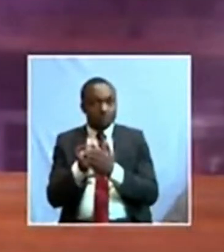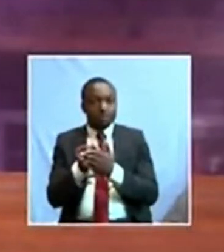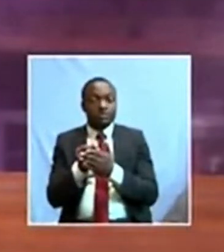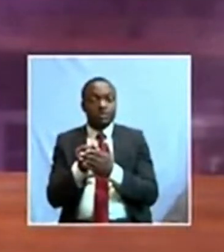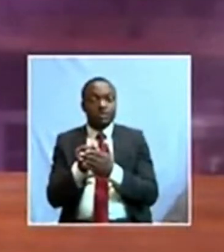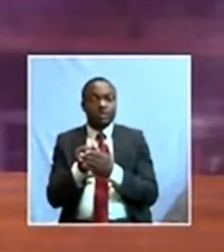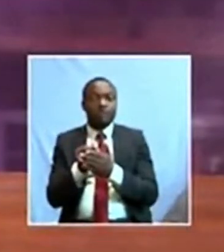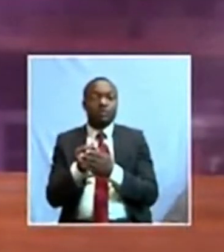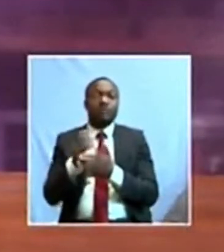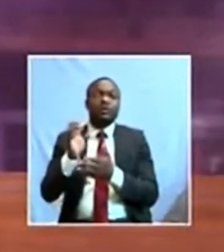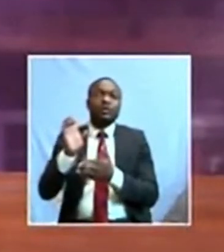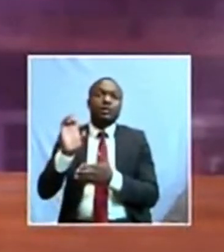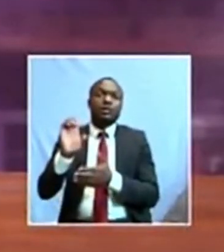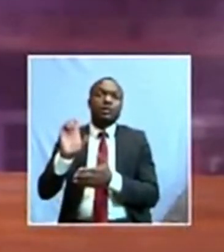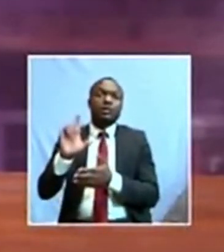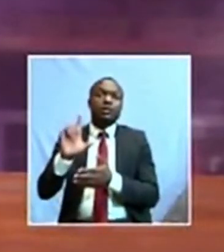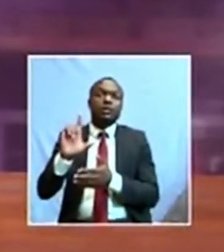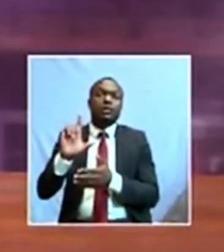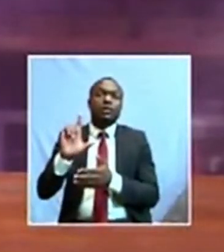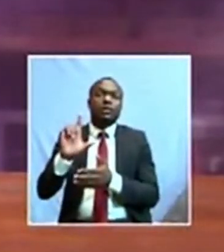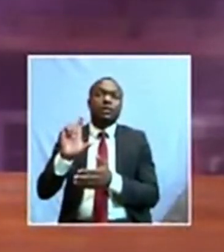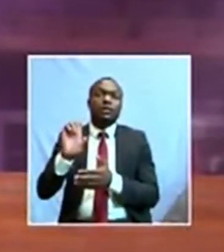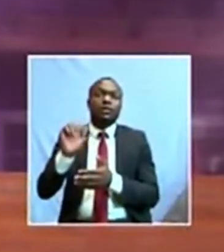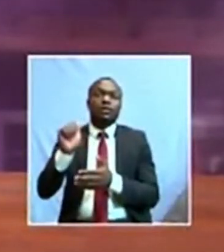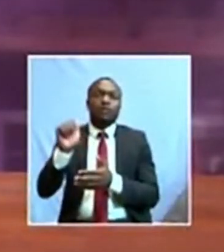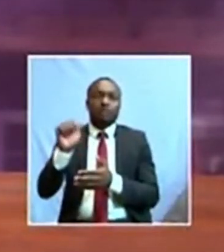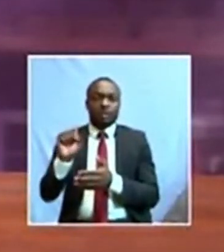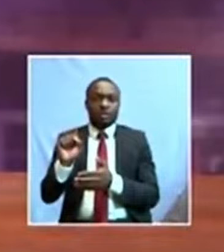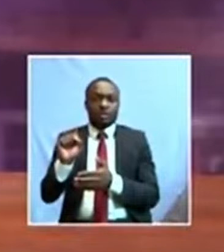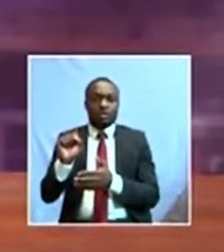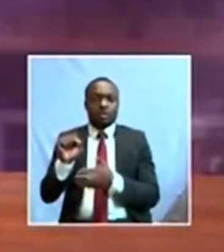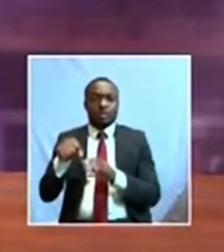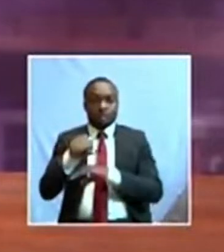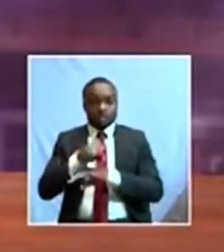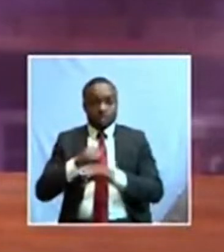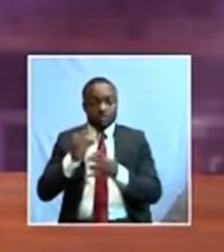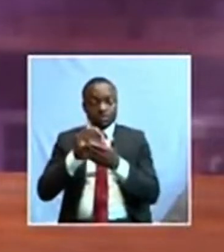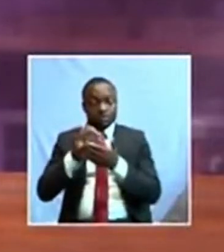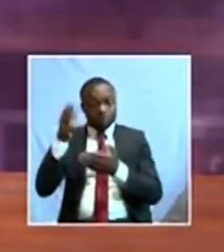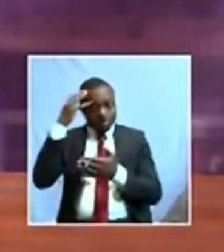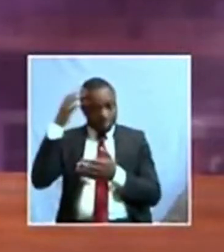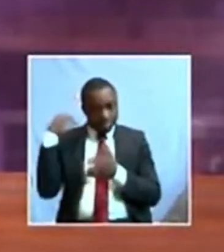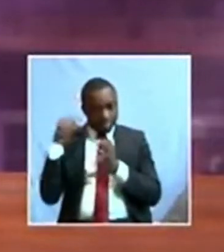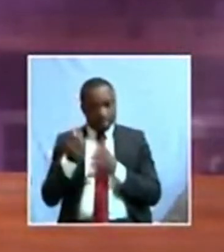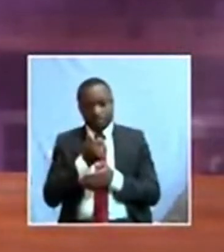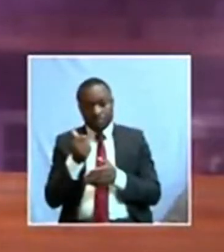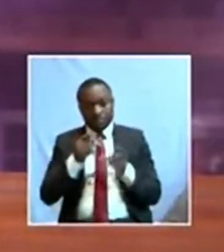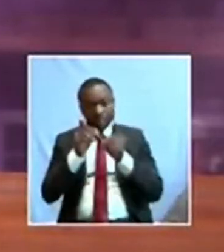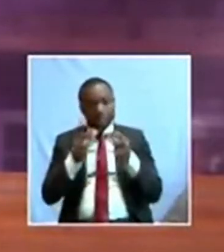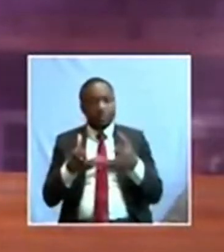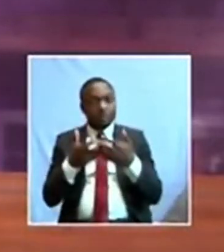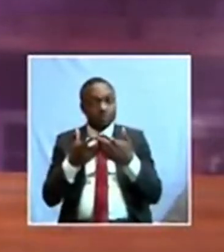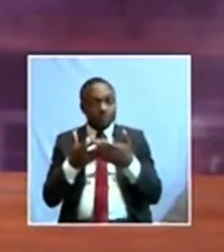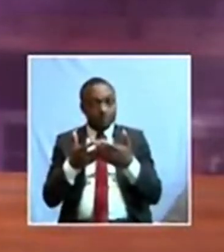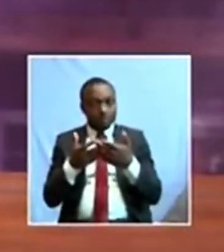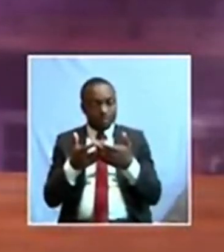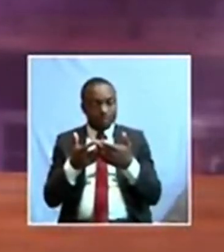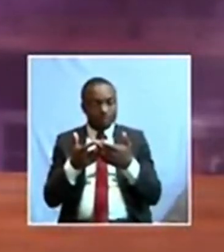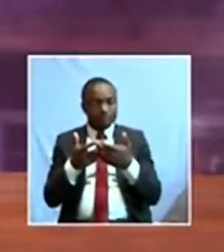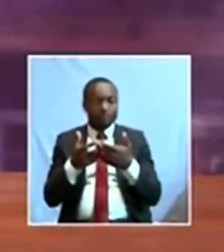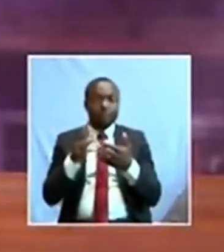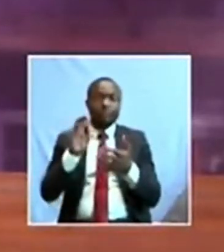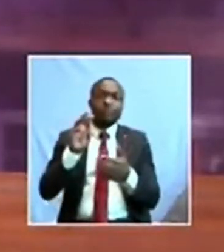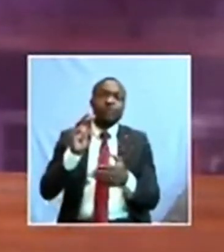Elias Mukavila, Senior Procurement Officer, and Mr. Ntambu Kashala, Director Engineering, Mr.